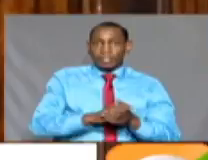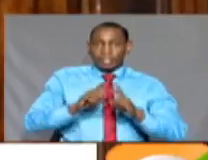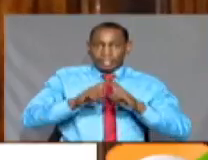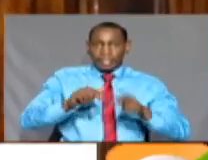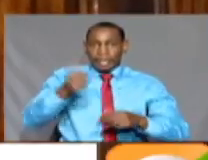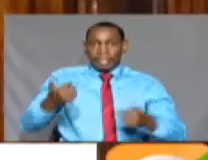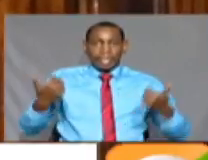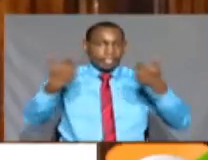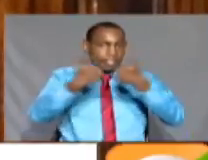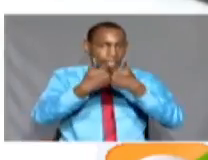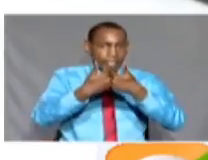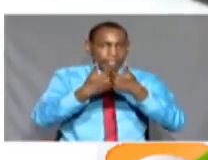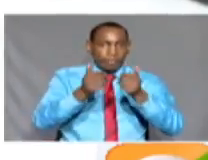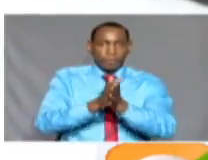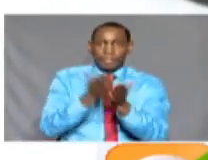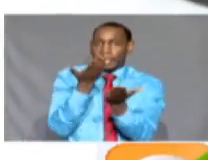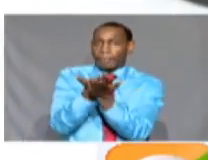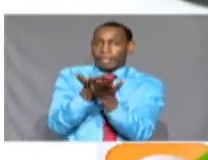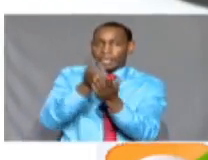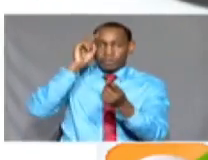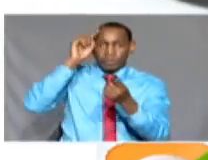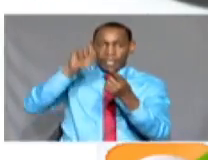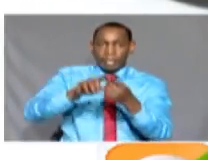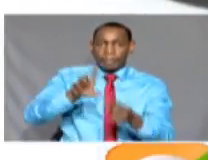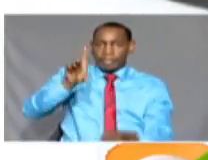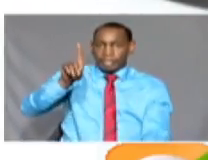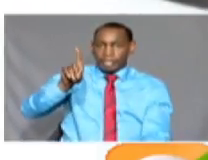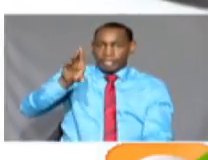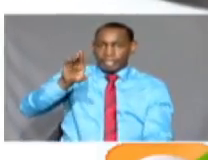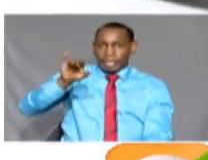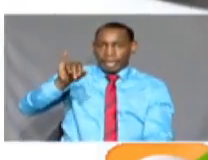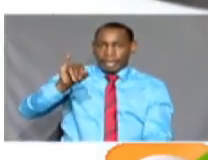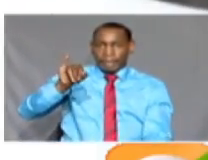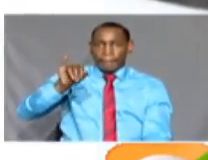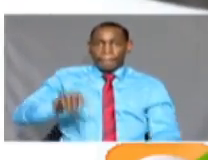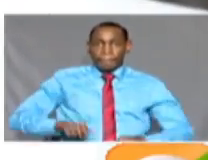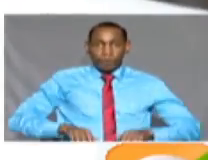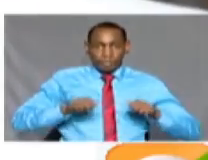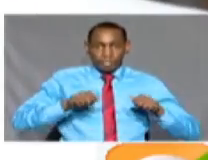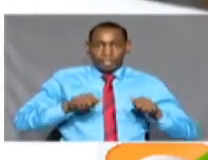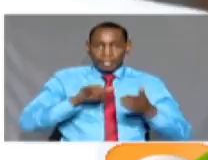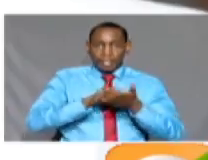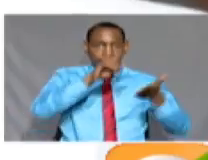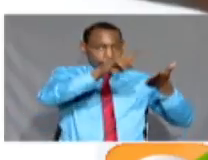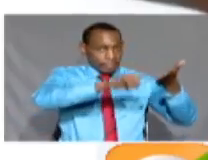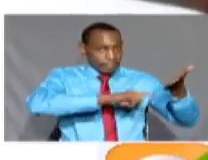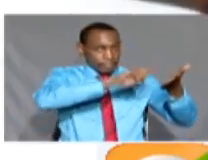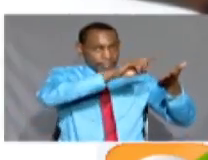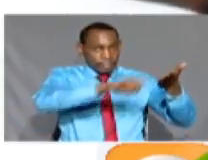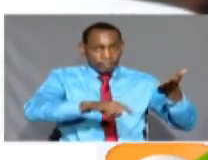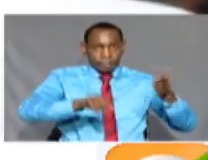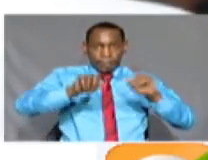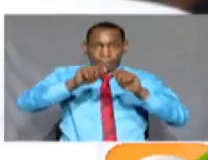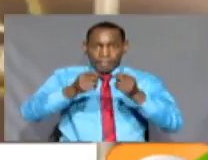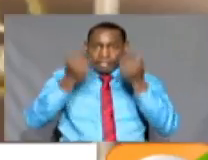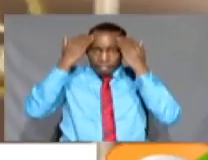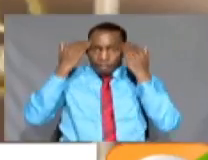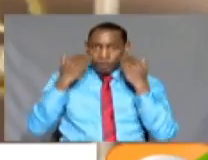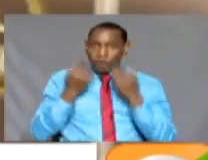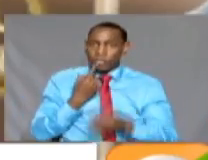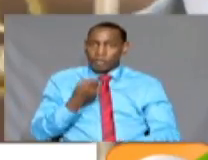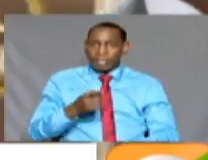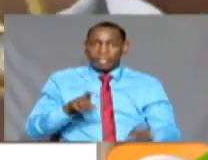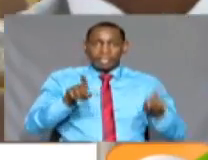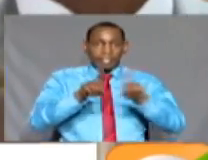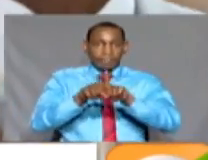another battlefront with an application seeking to have the Directorate of Criminal Investigations found guilty of contempt of court. At